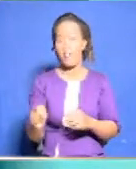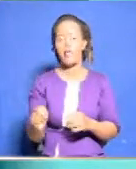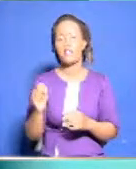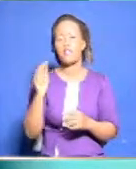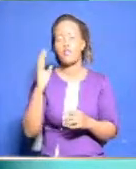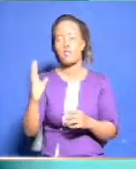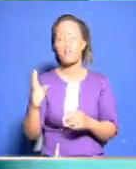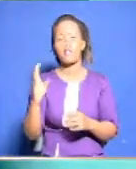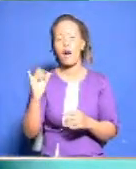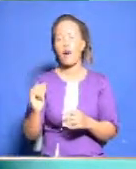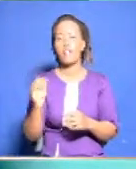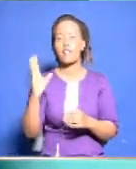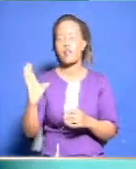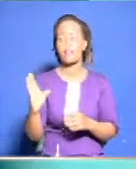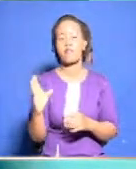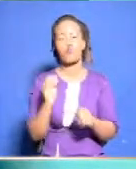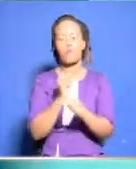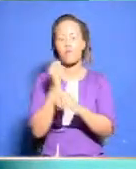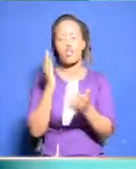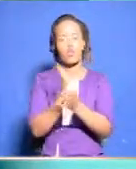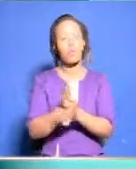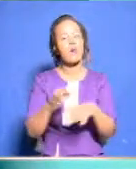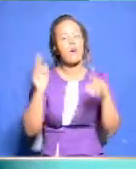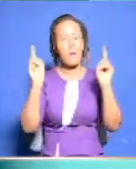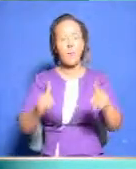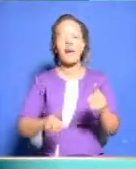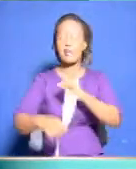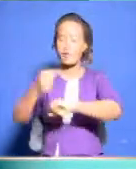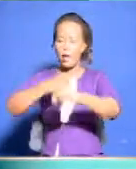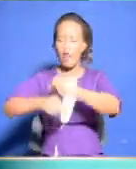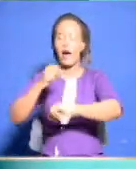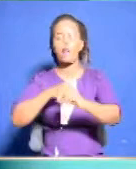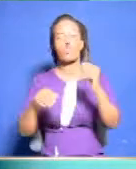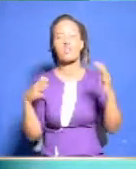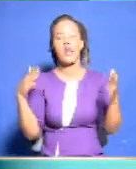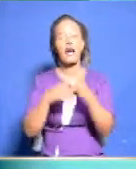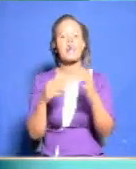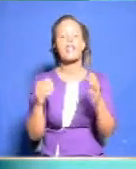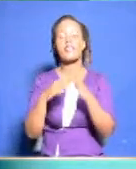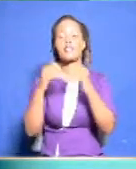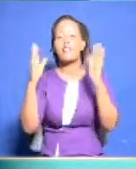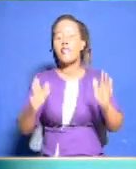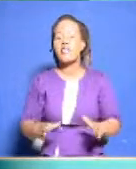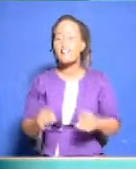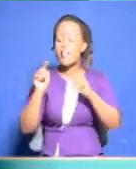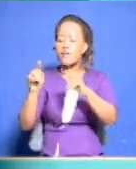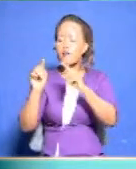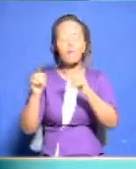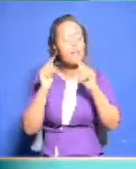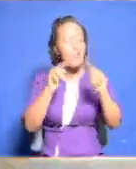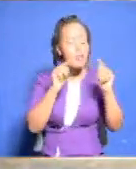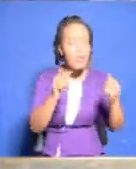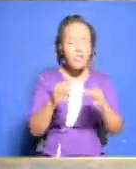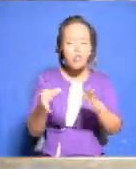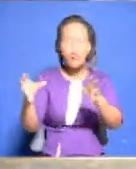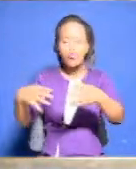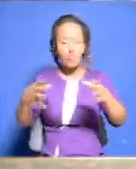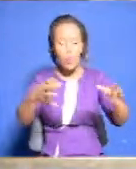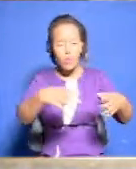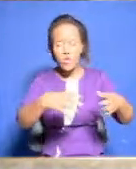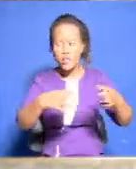Commission (NCIC) to take a decisive action against leaders inciting communities.